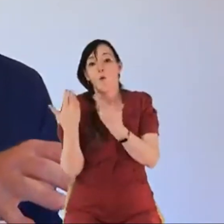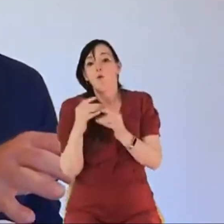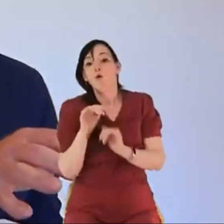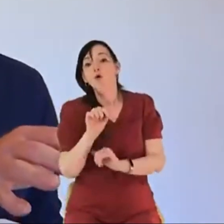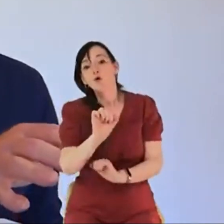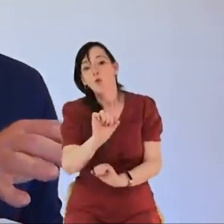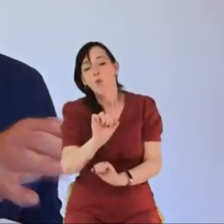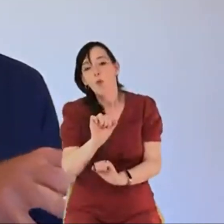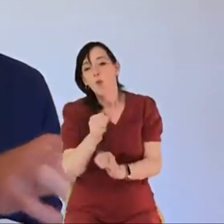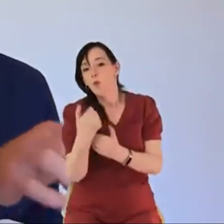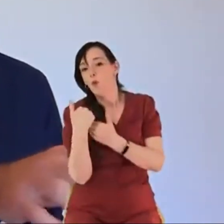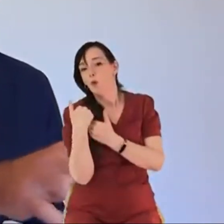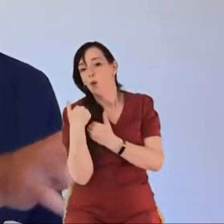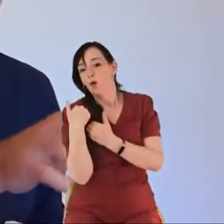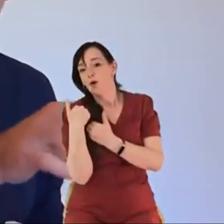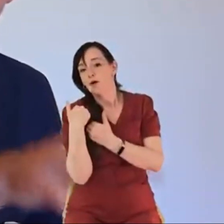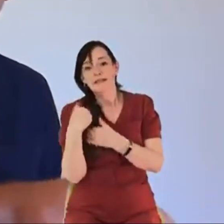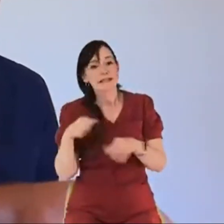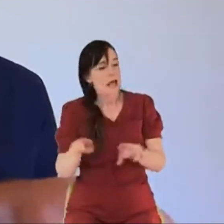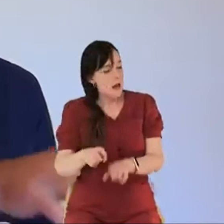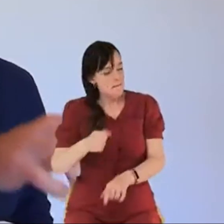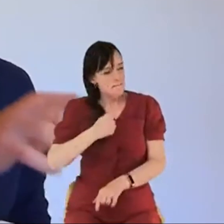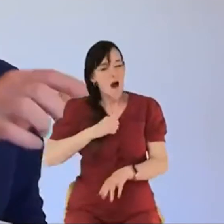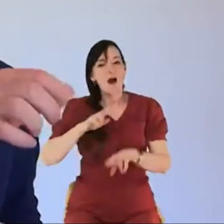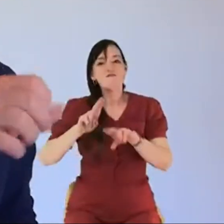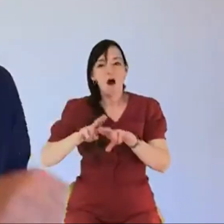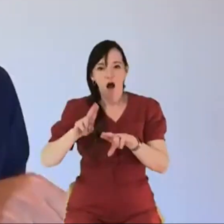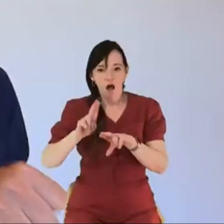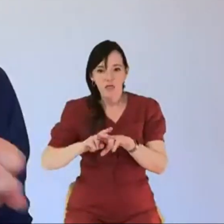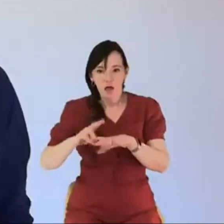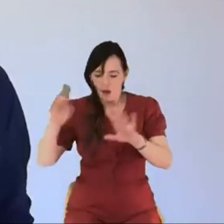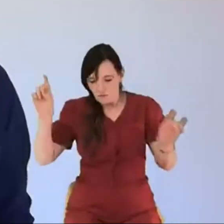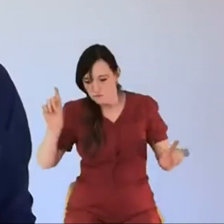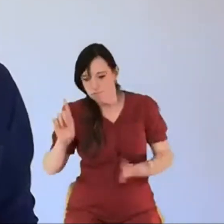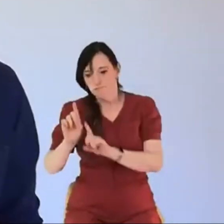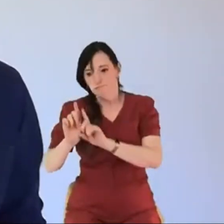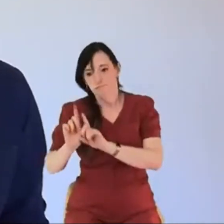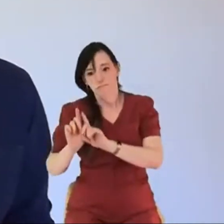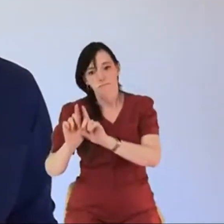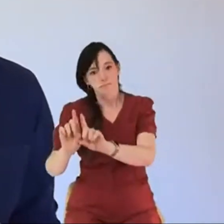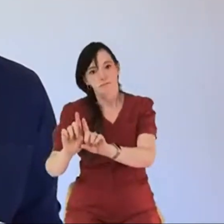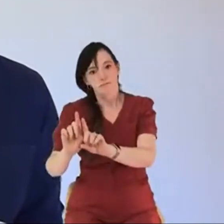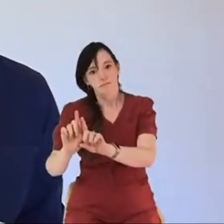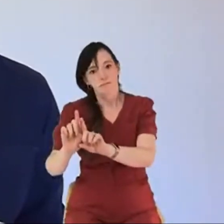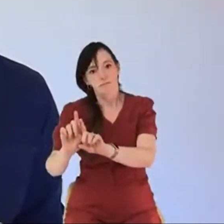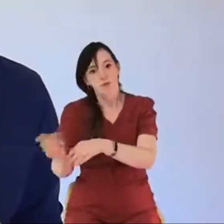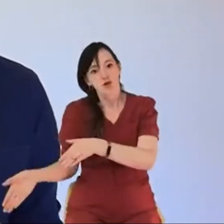as my dad got me to lords